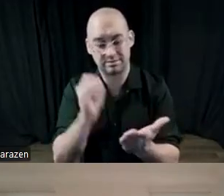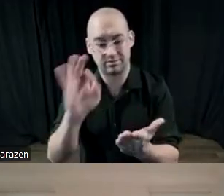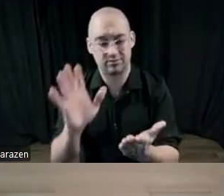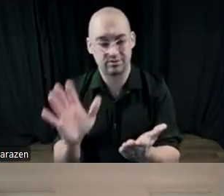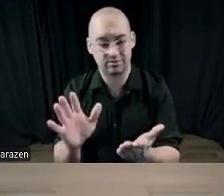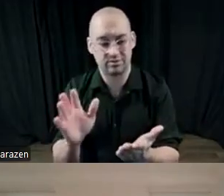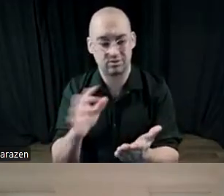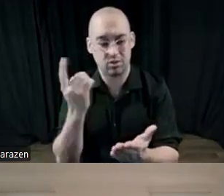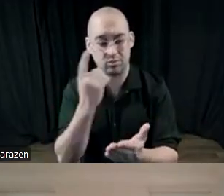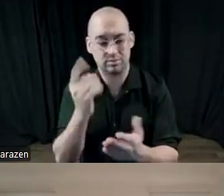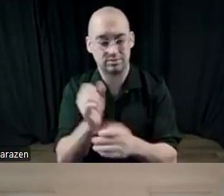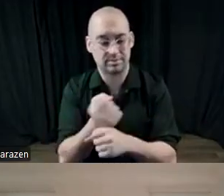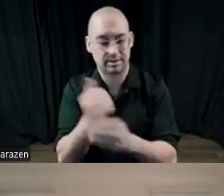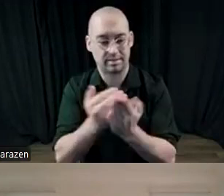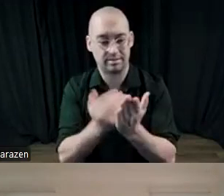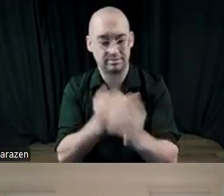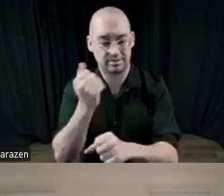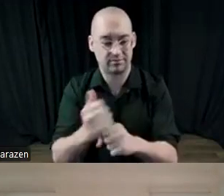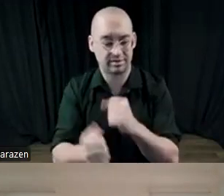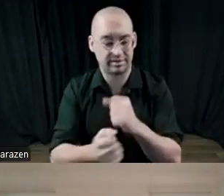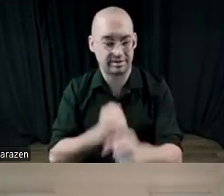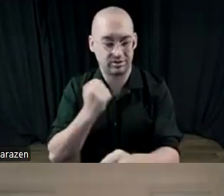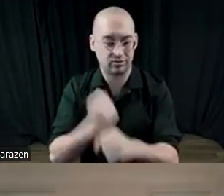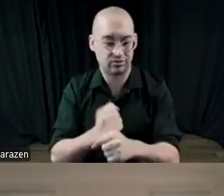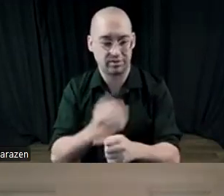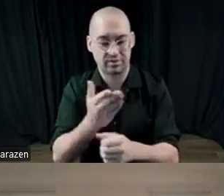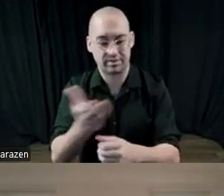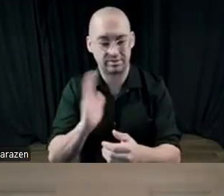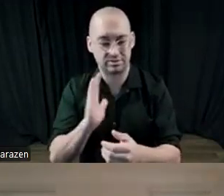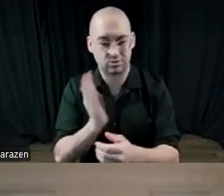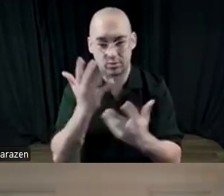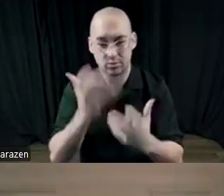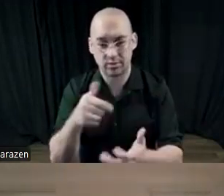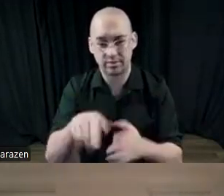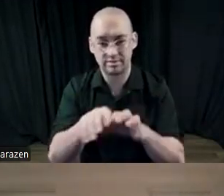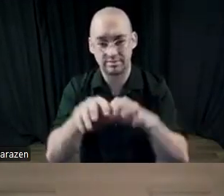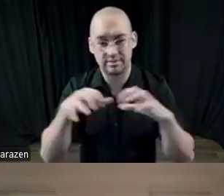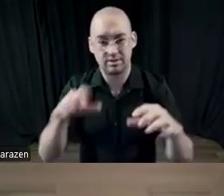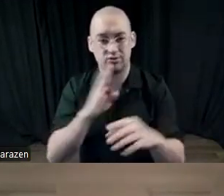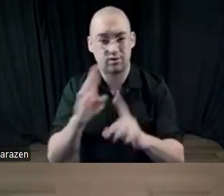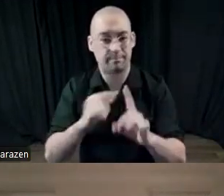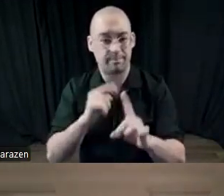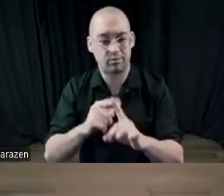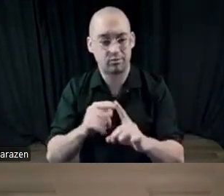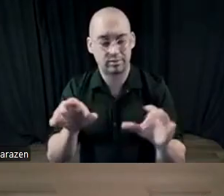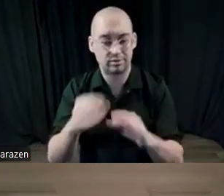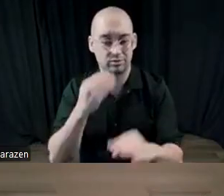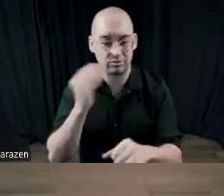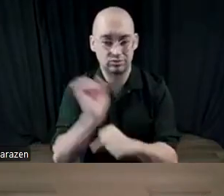always create this list every year about the things we want this committee to talk about. And we've actually done a remarkable job